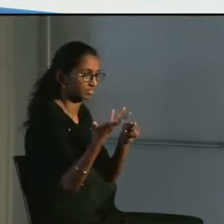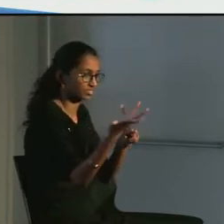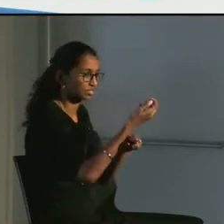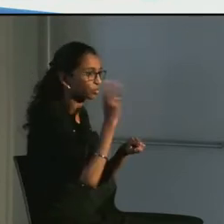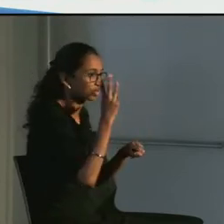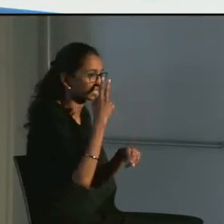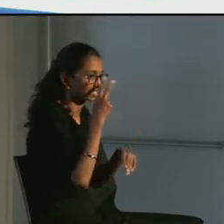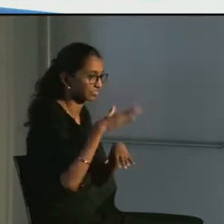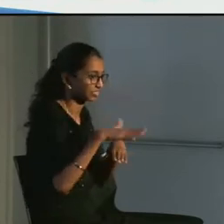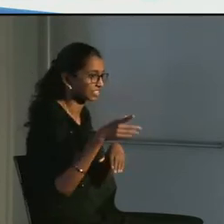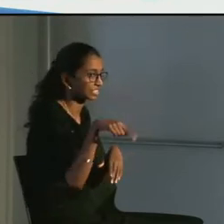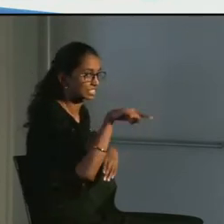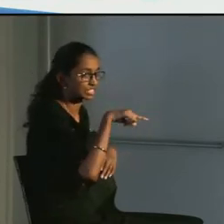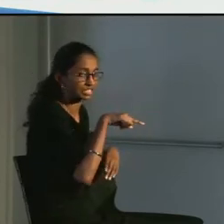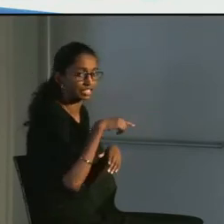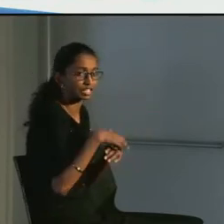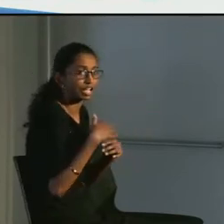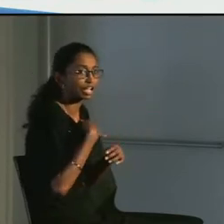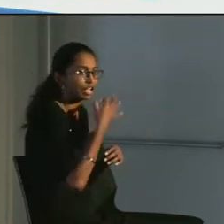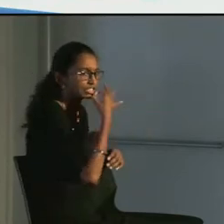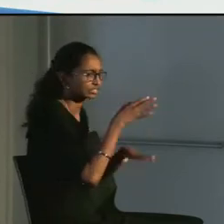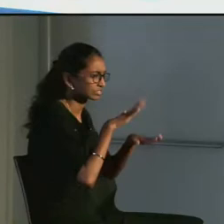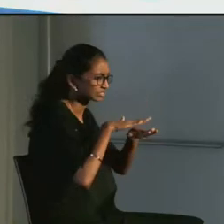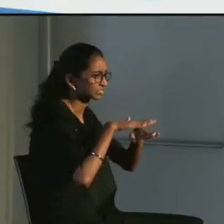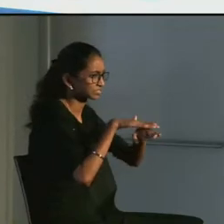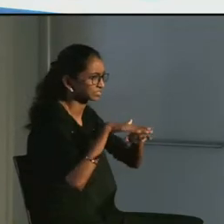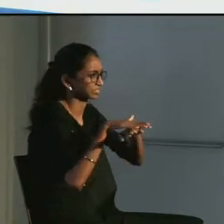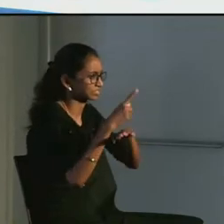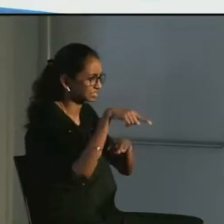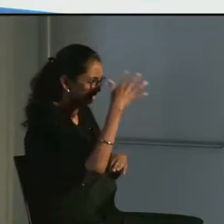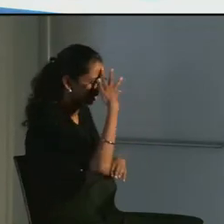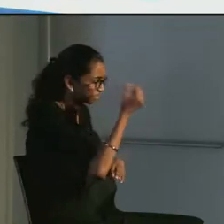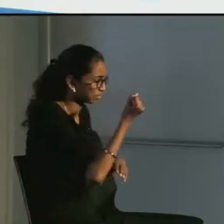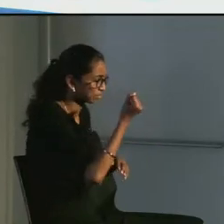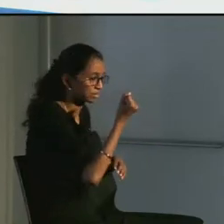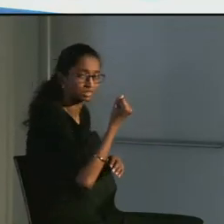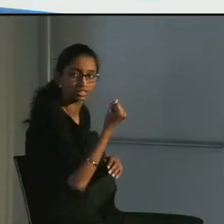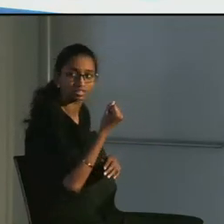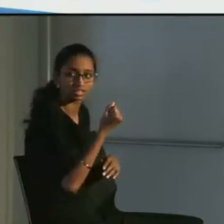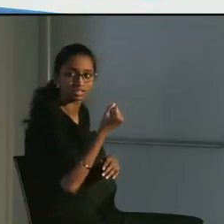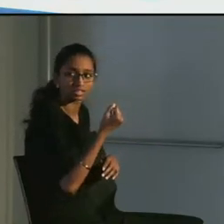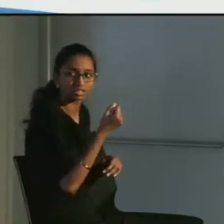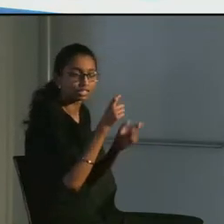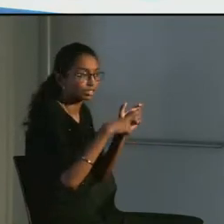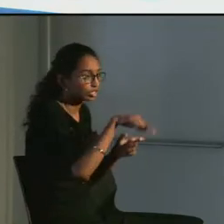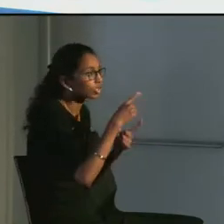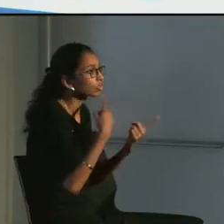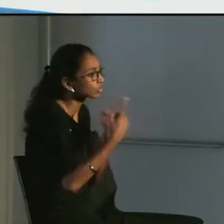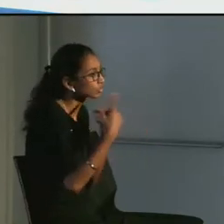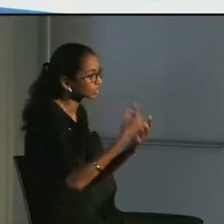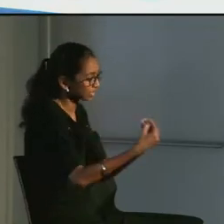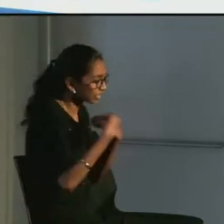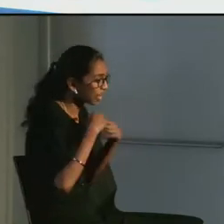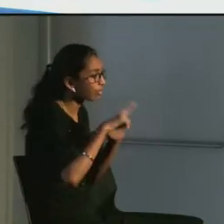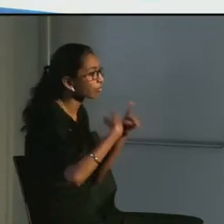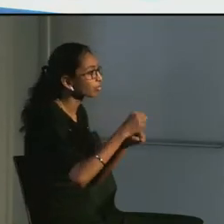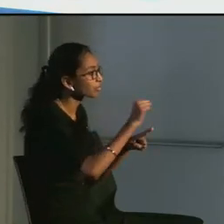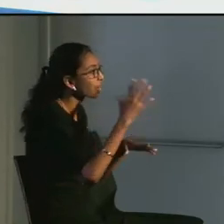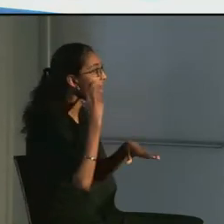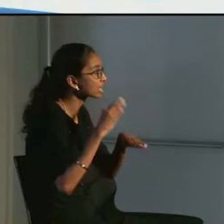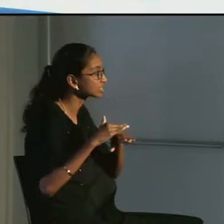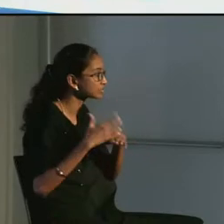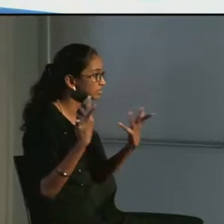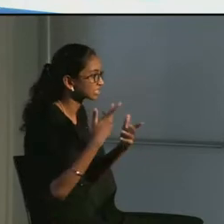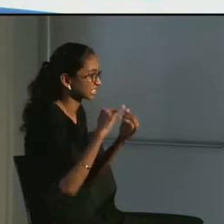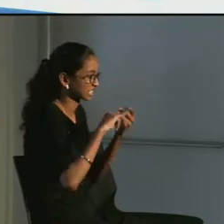that, asking everyone, do you remember, asking people to talk to me about their experiences of sexual